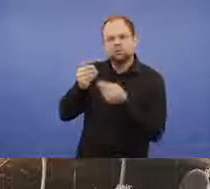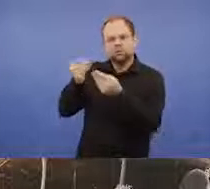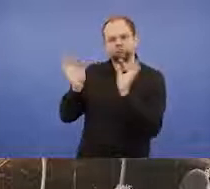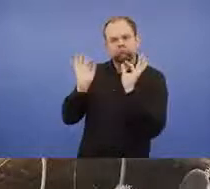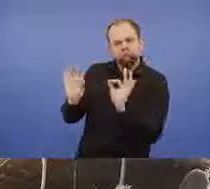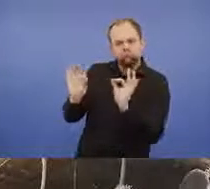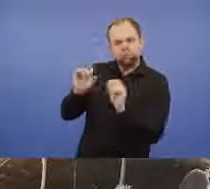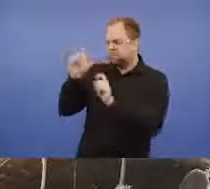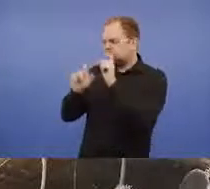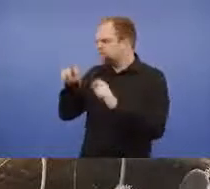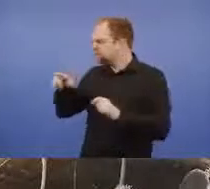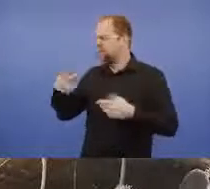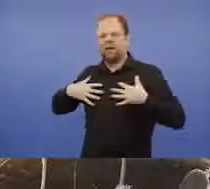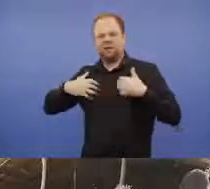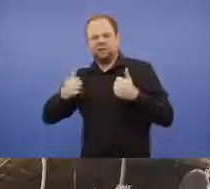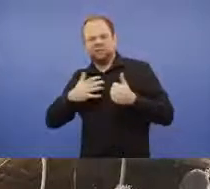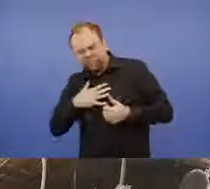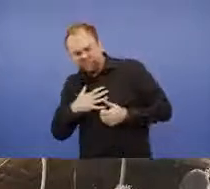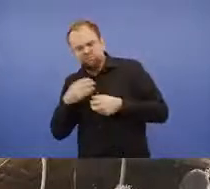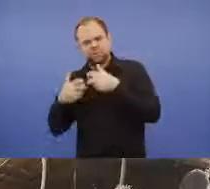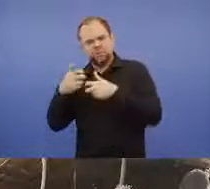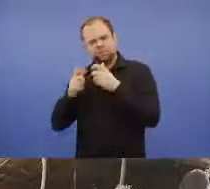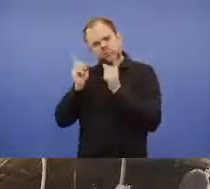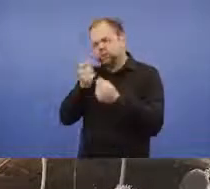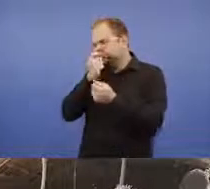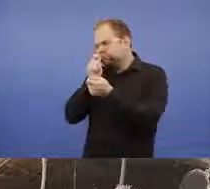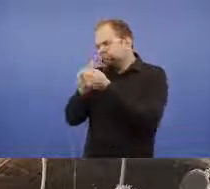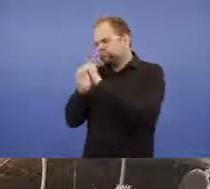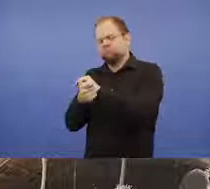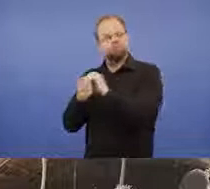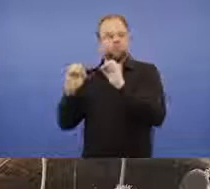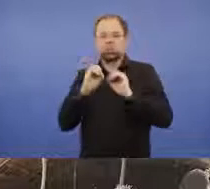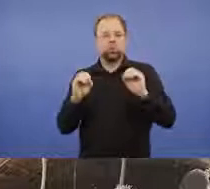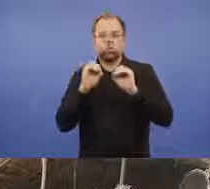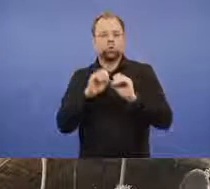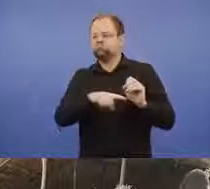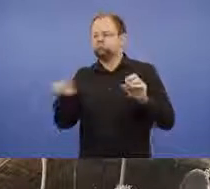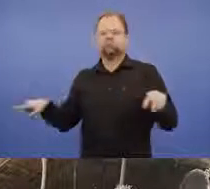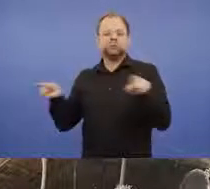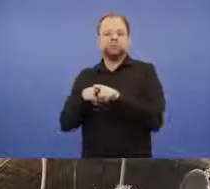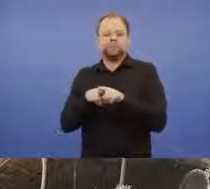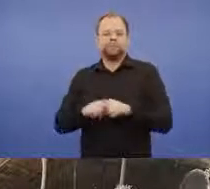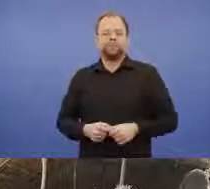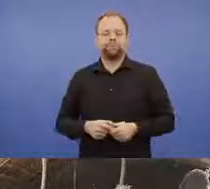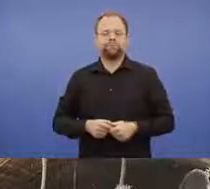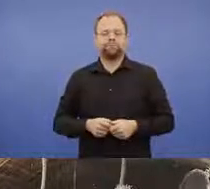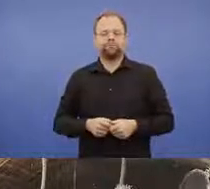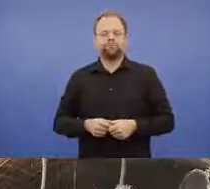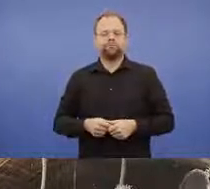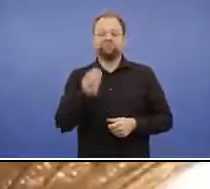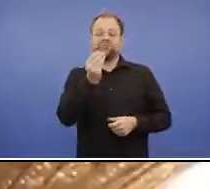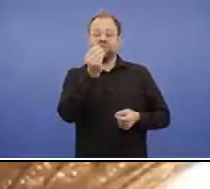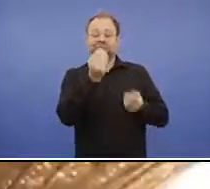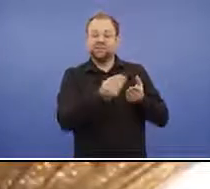And in Tigray refugee camps, some organizations provide monthly cash support. However, the stipend is